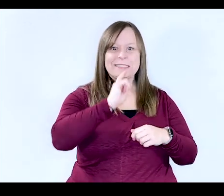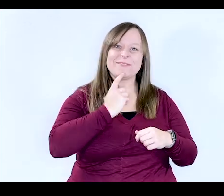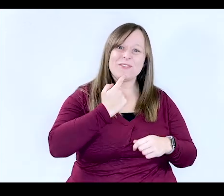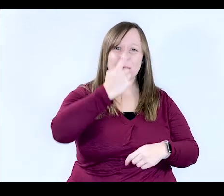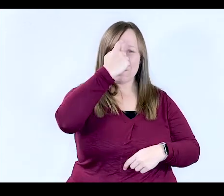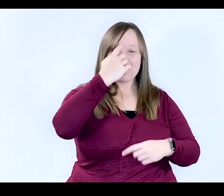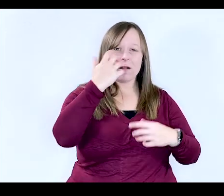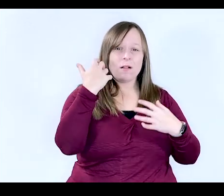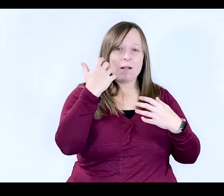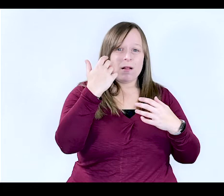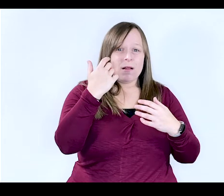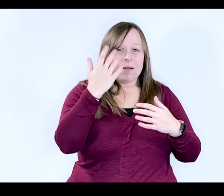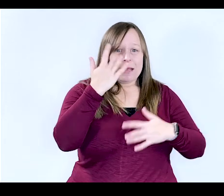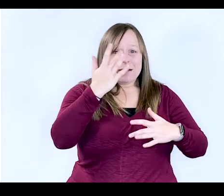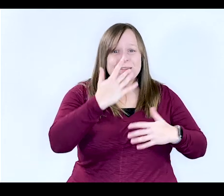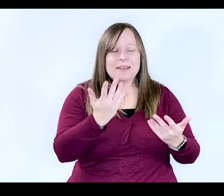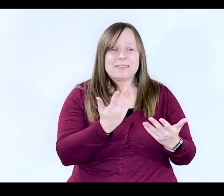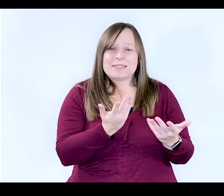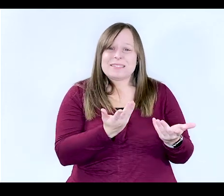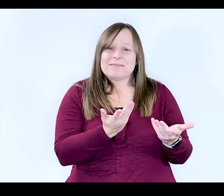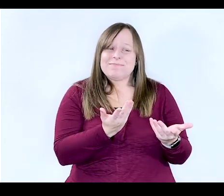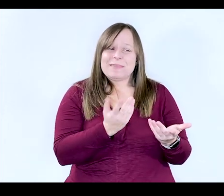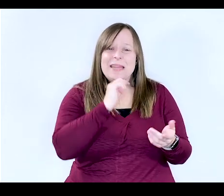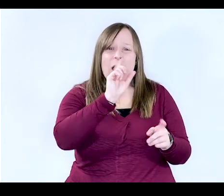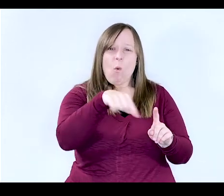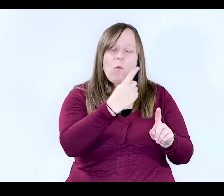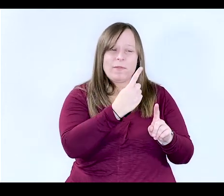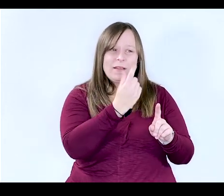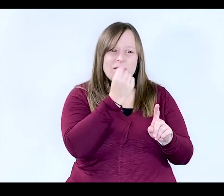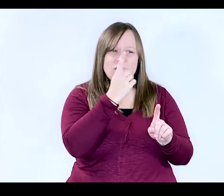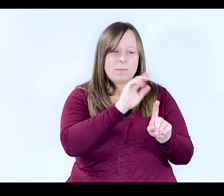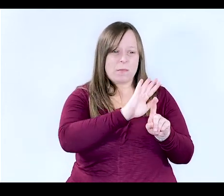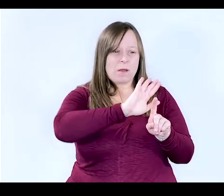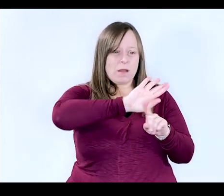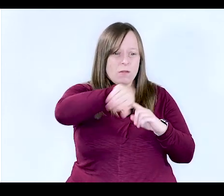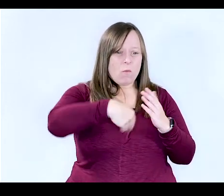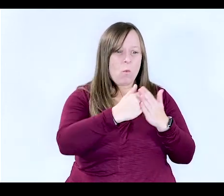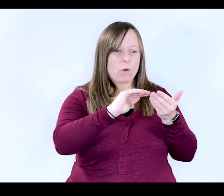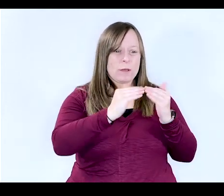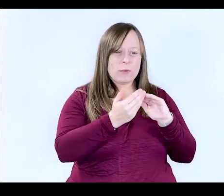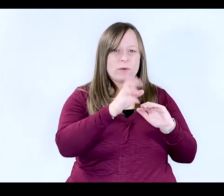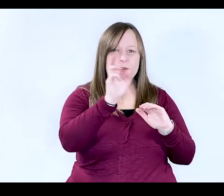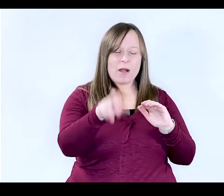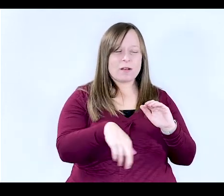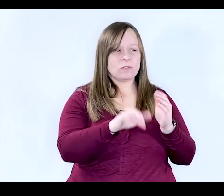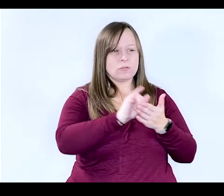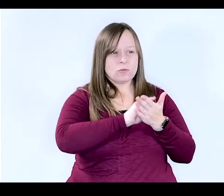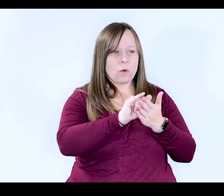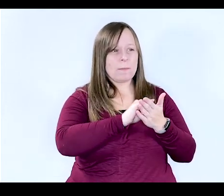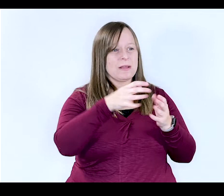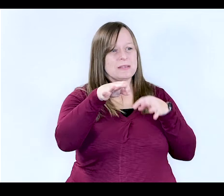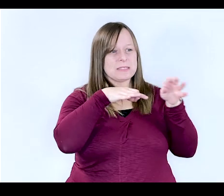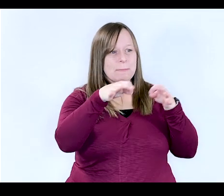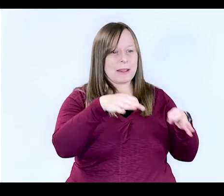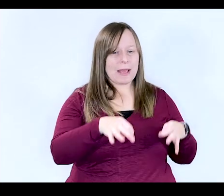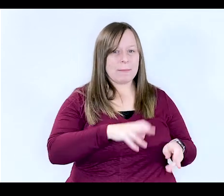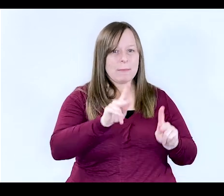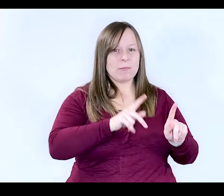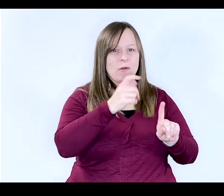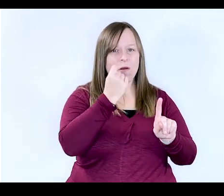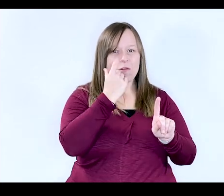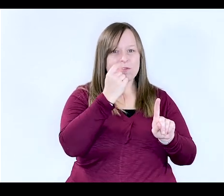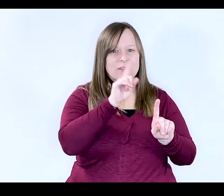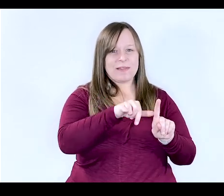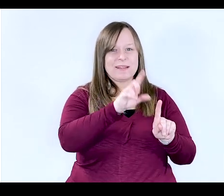illness, that needs to be understood not only by the community at large, but it needs to be explained by people